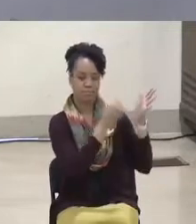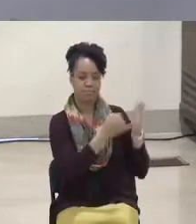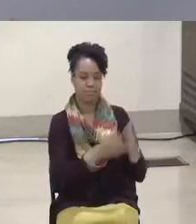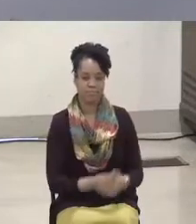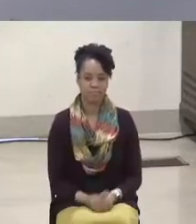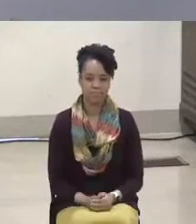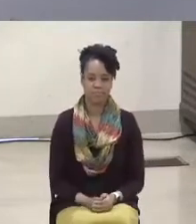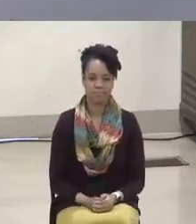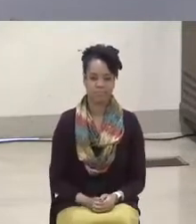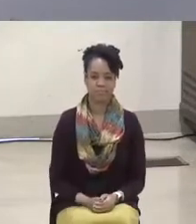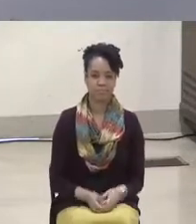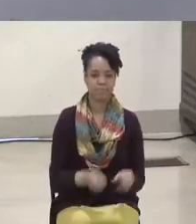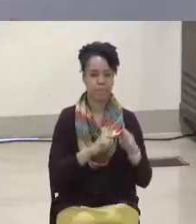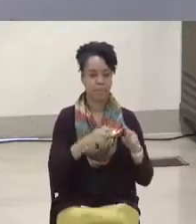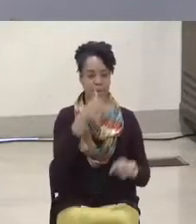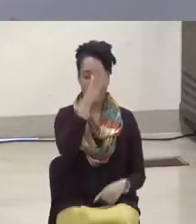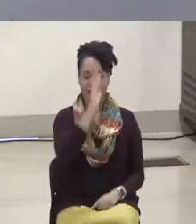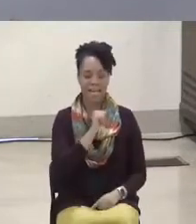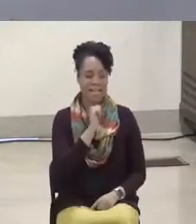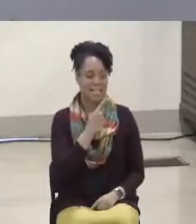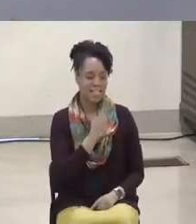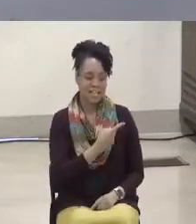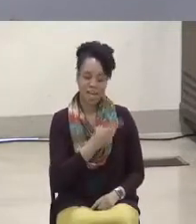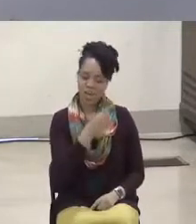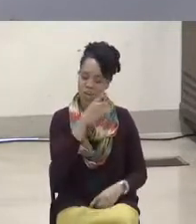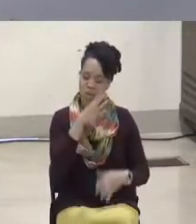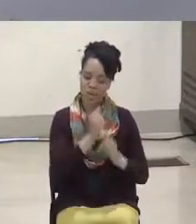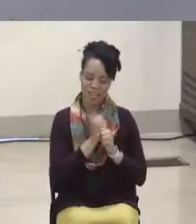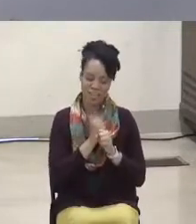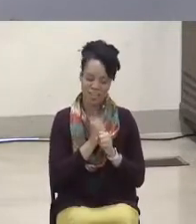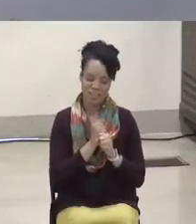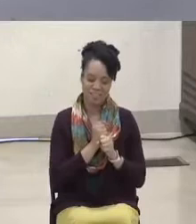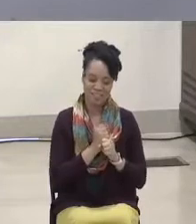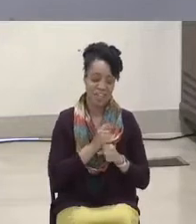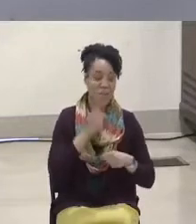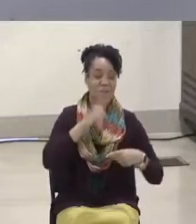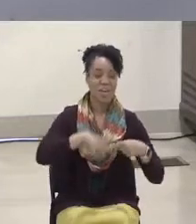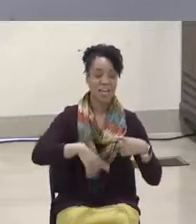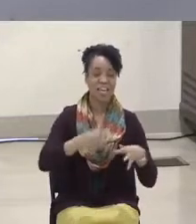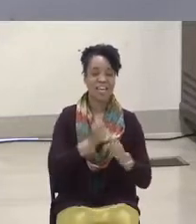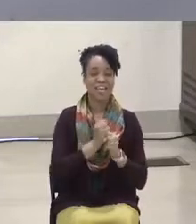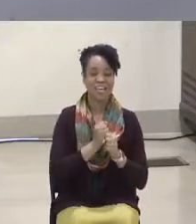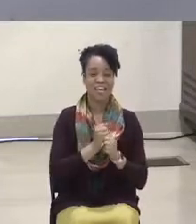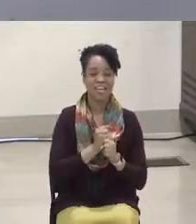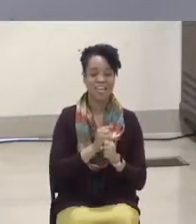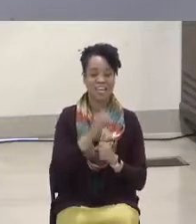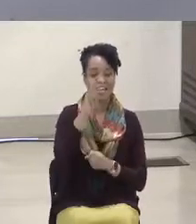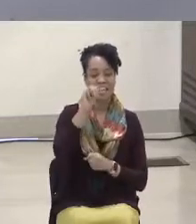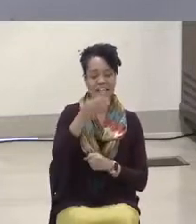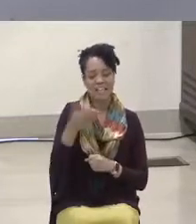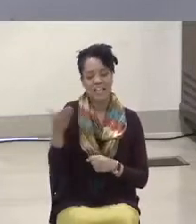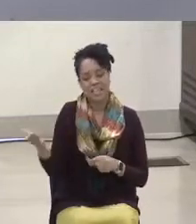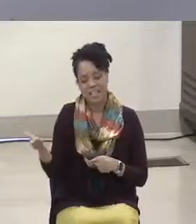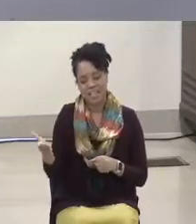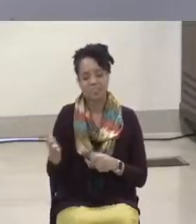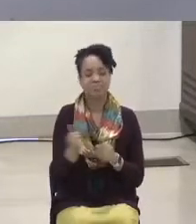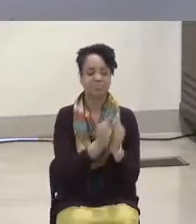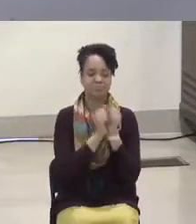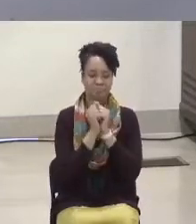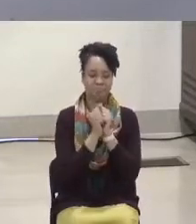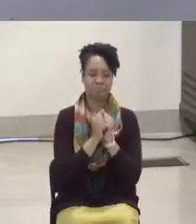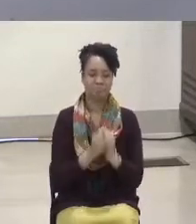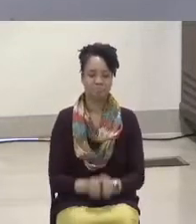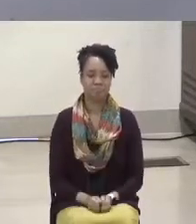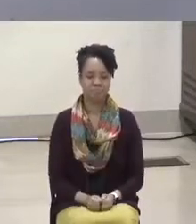puedes construirla. but God didn't tell him he couldn't get the materials together. Pero Dios no le dijo que no podía él entregar los materiales para construir